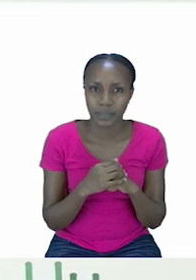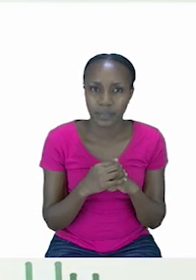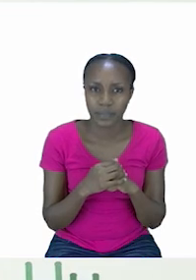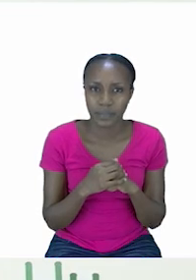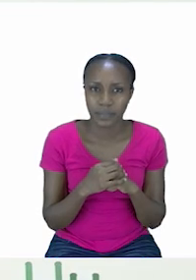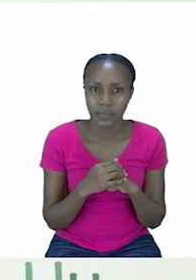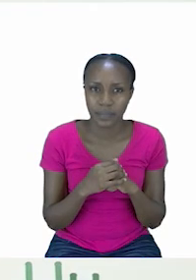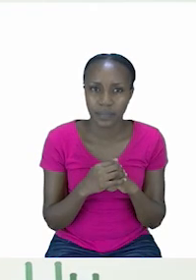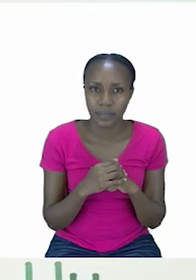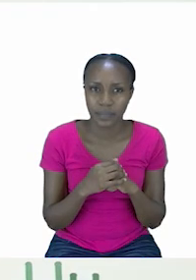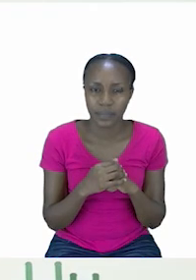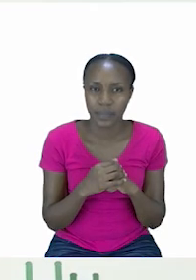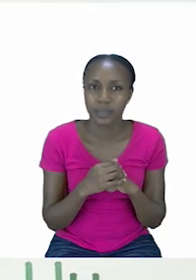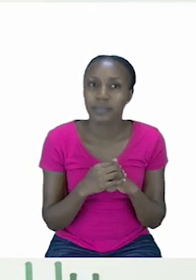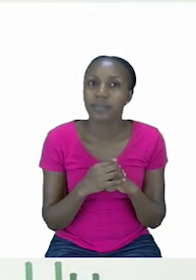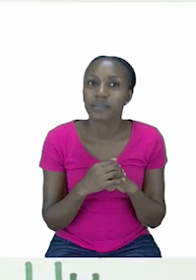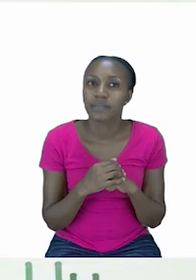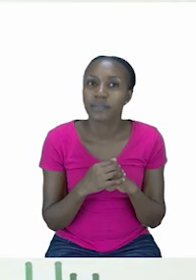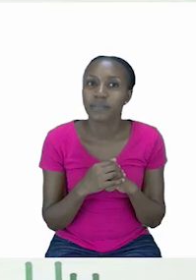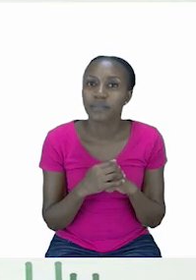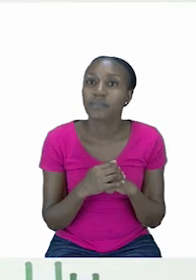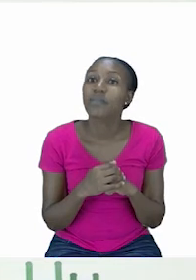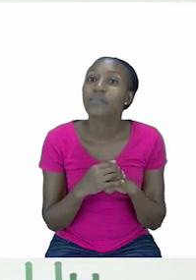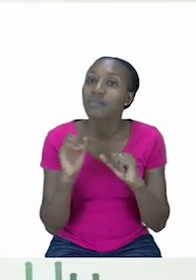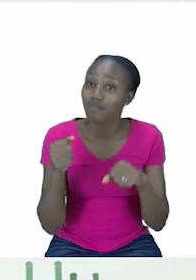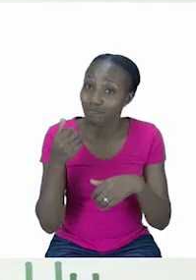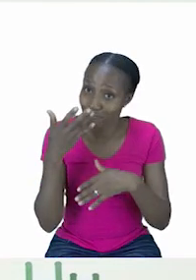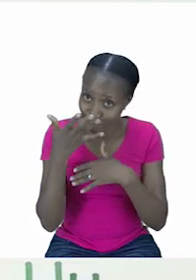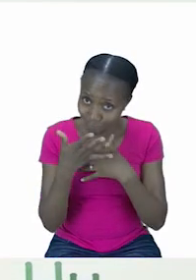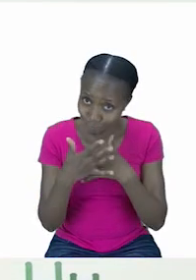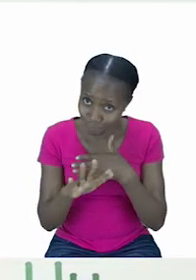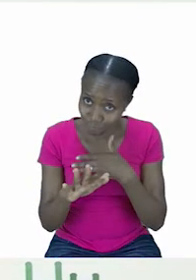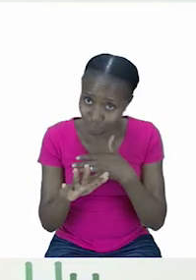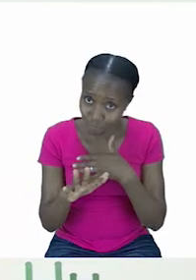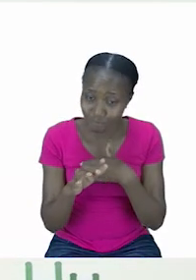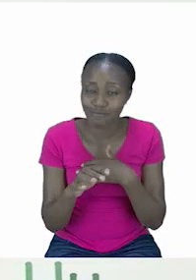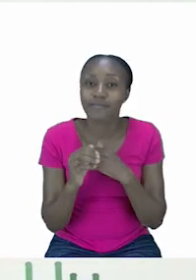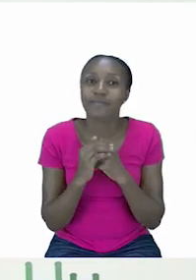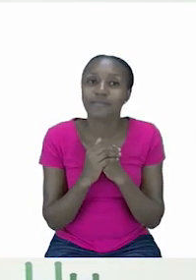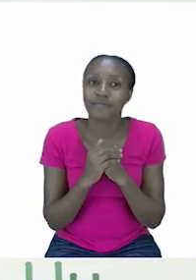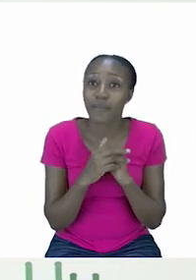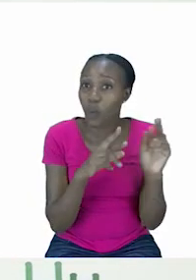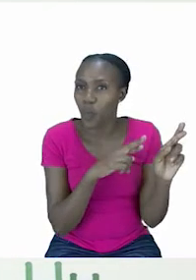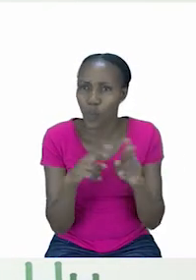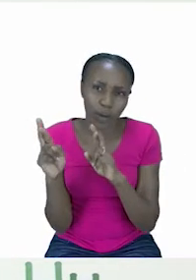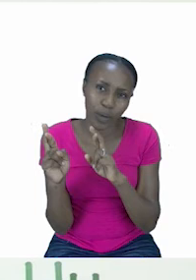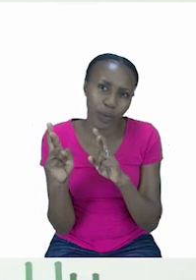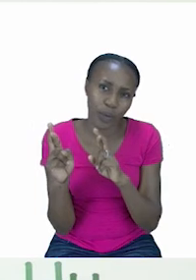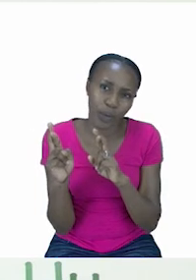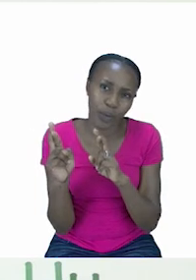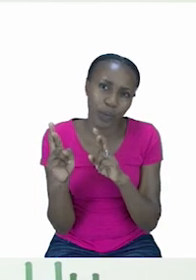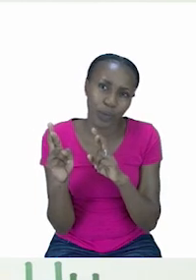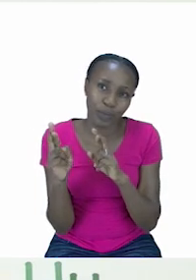round, down, and we're going to finish our loops. Are you ready? Take